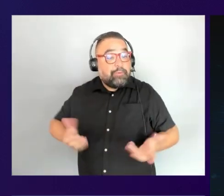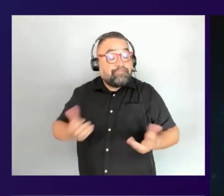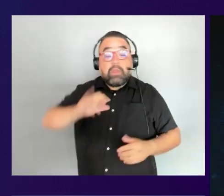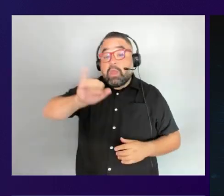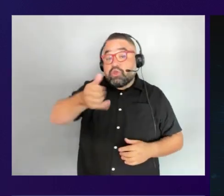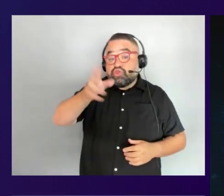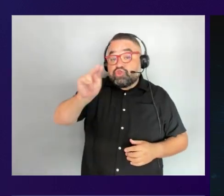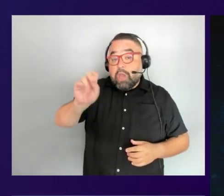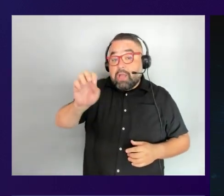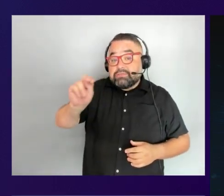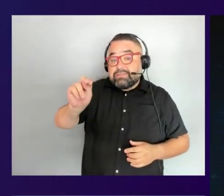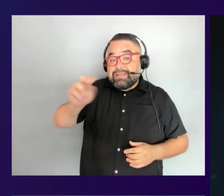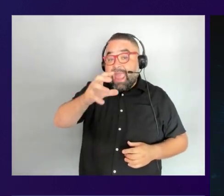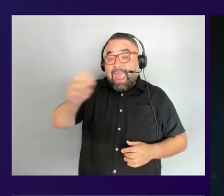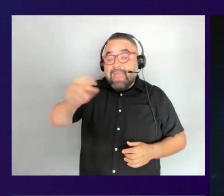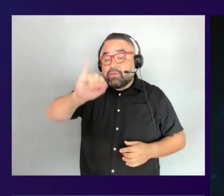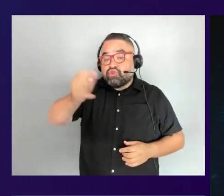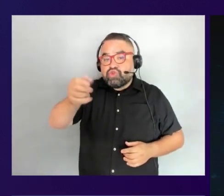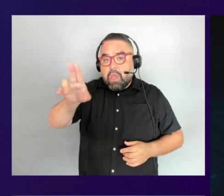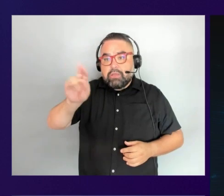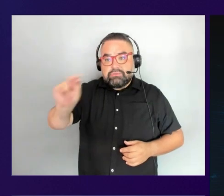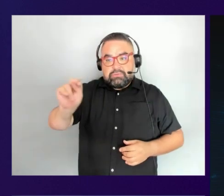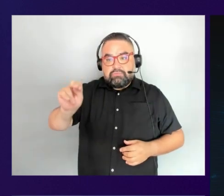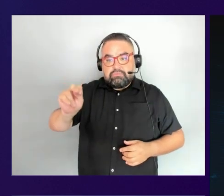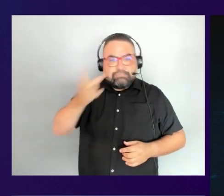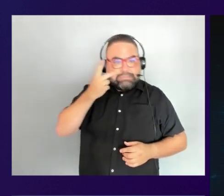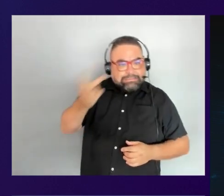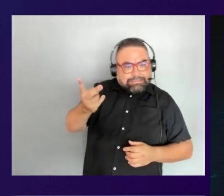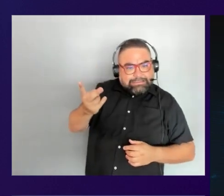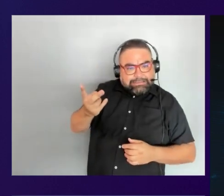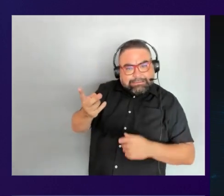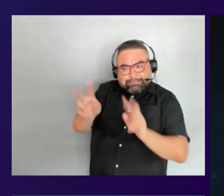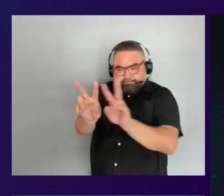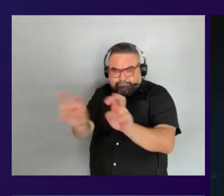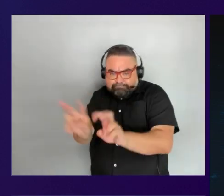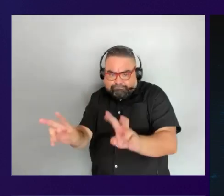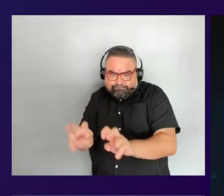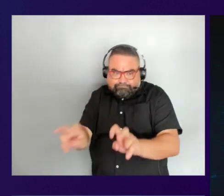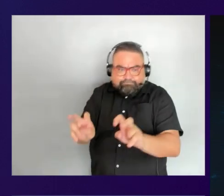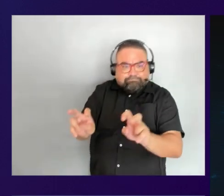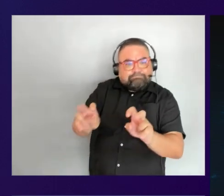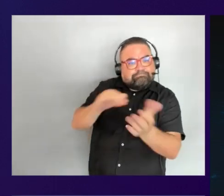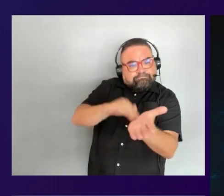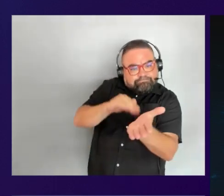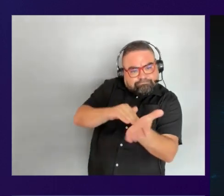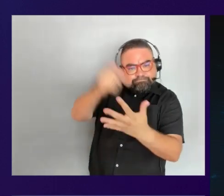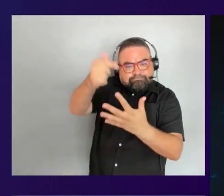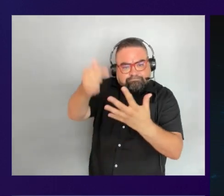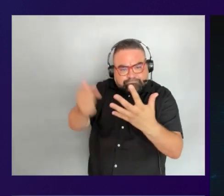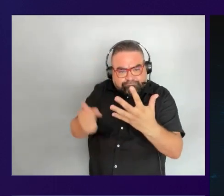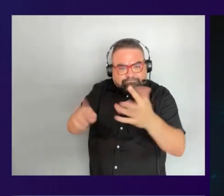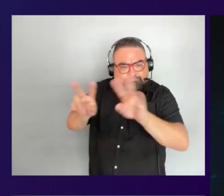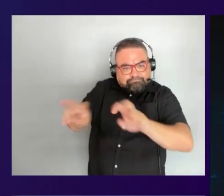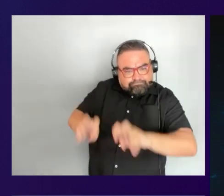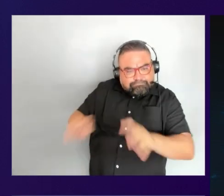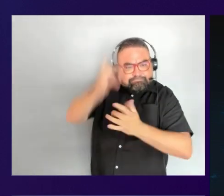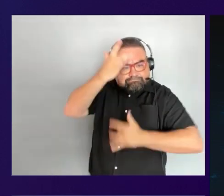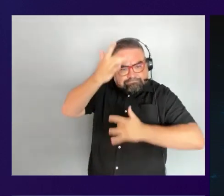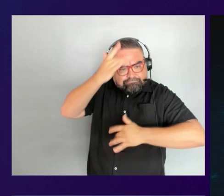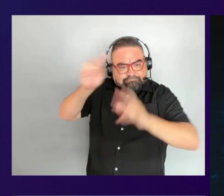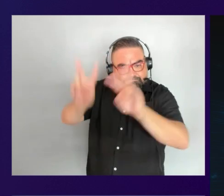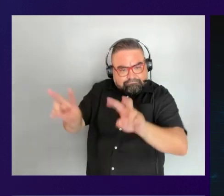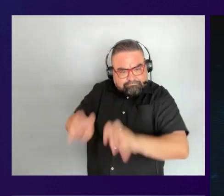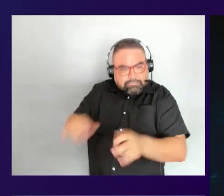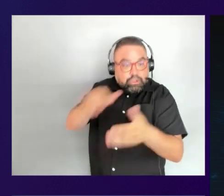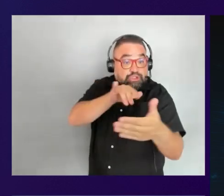science platform to analyze genomic sequencer data, whole genome studies, medical device data, and immunology studies. They've